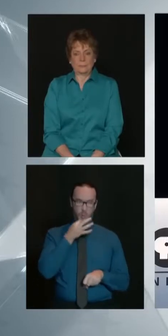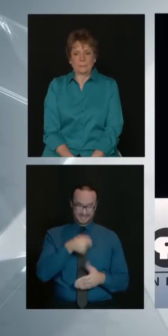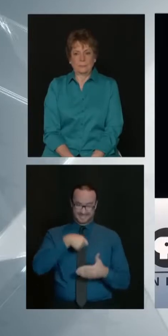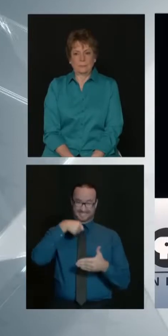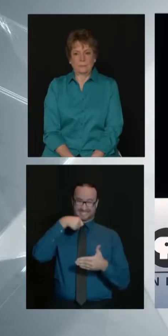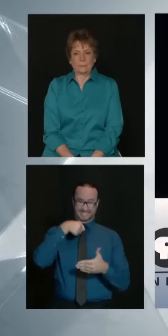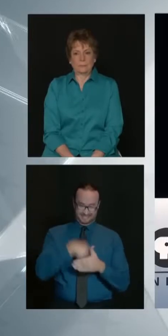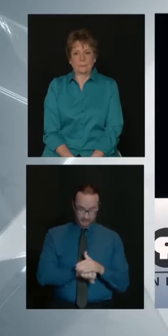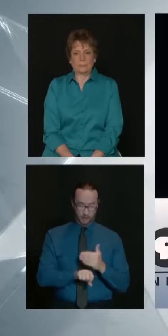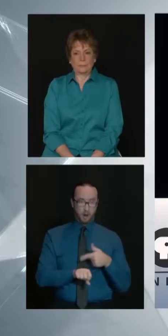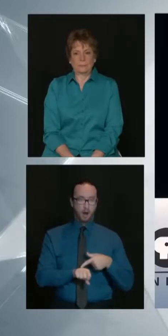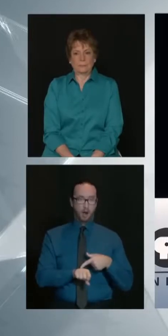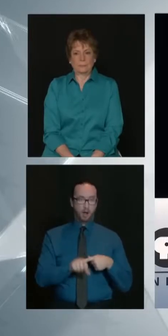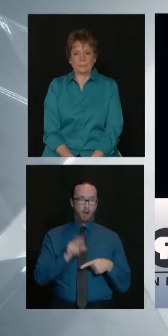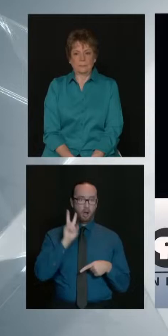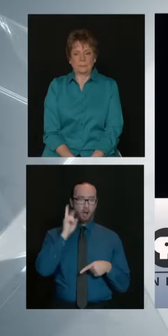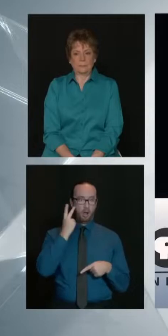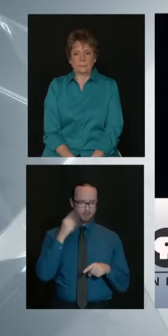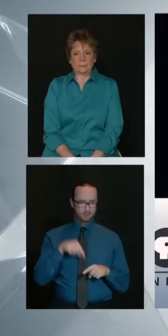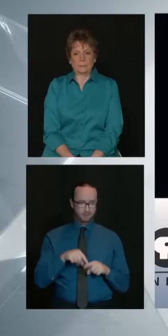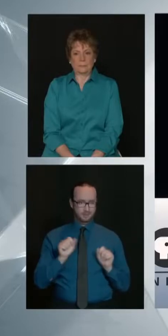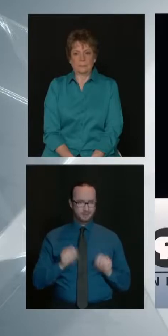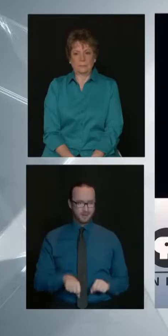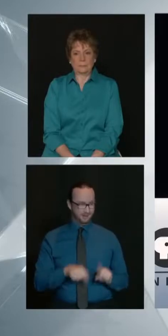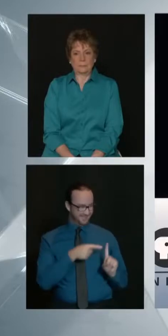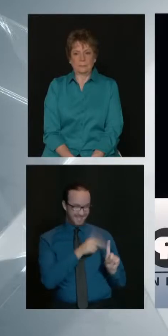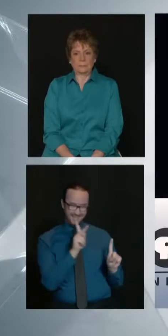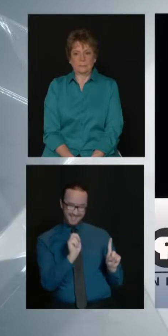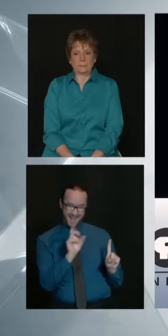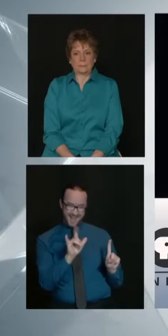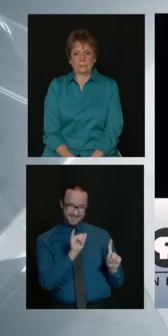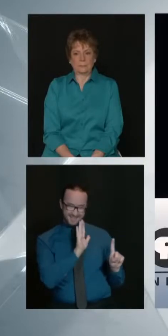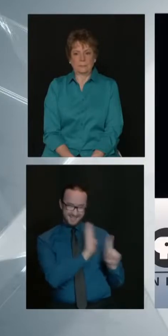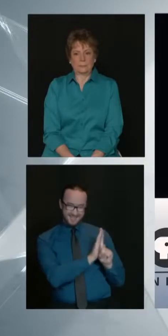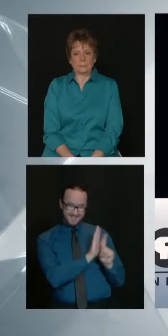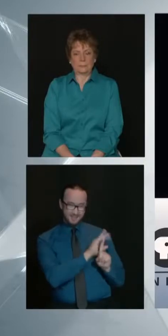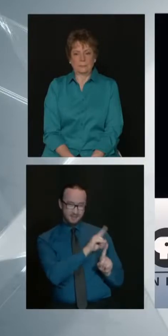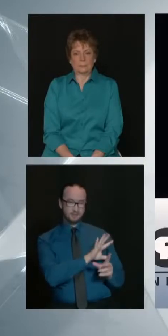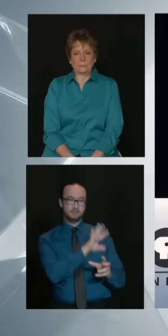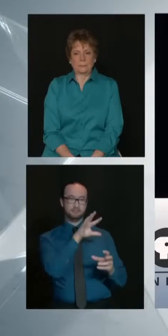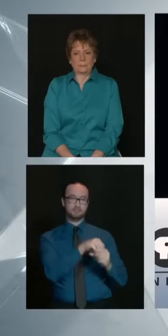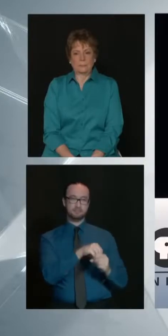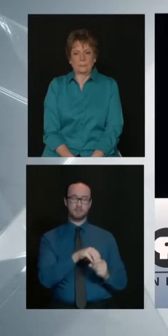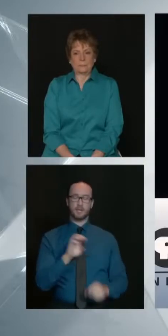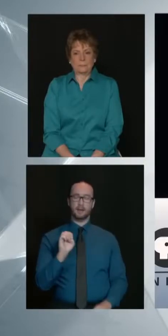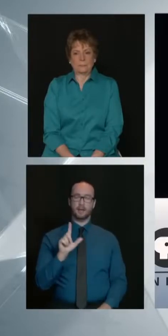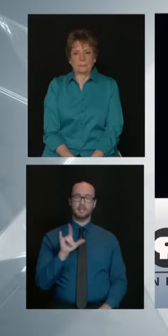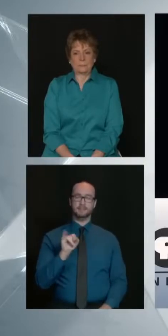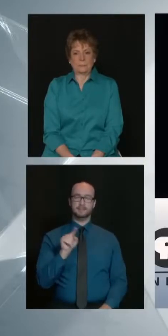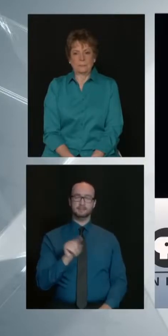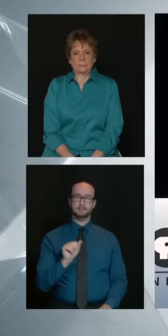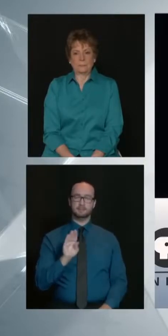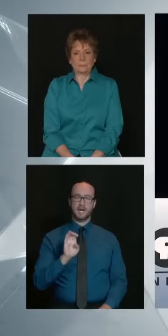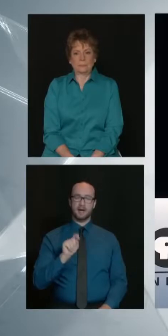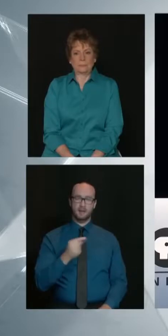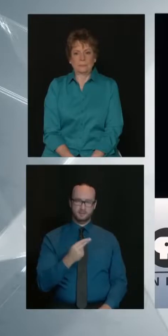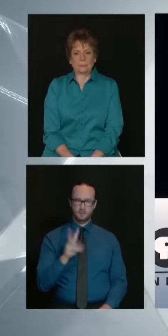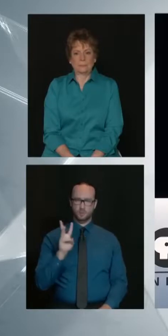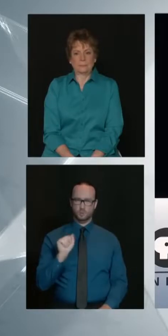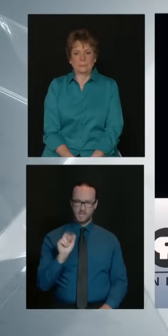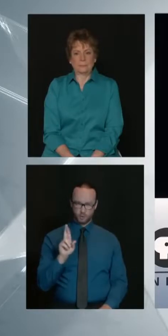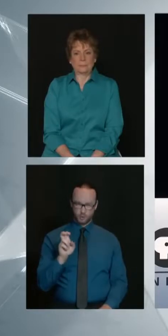who voted for that bill. He was joined by Elizabeth Warren, by Bernie Sanders. AOC voted for this in the